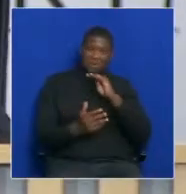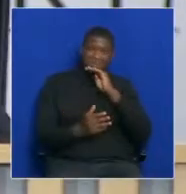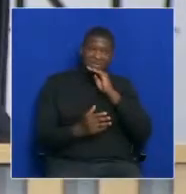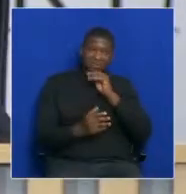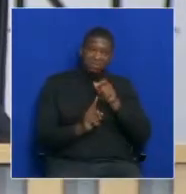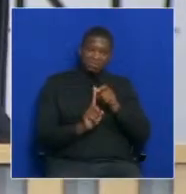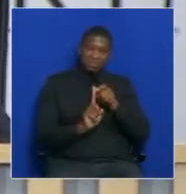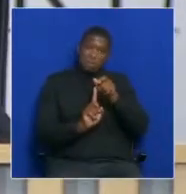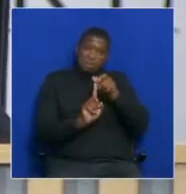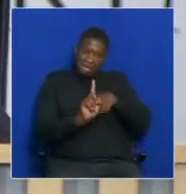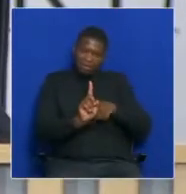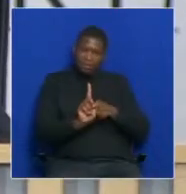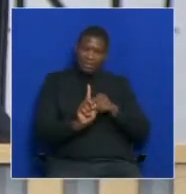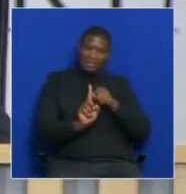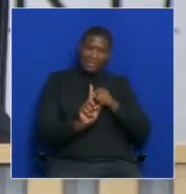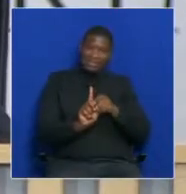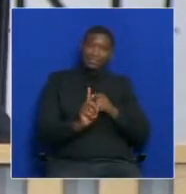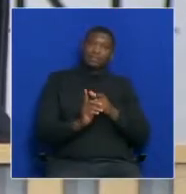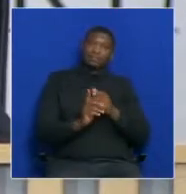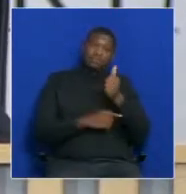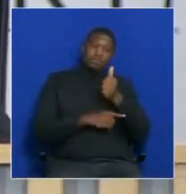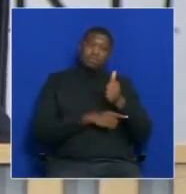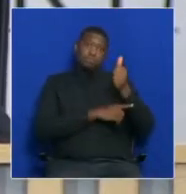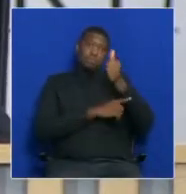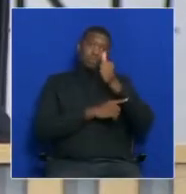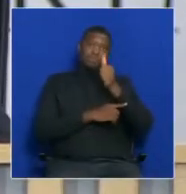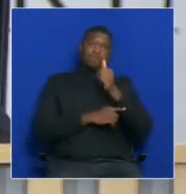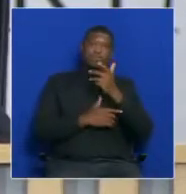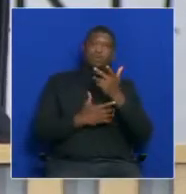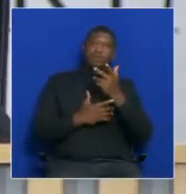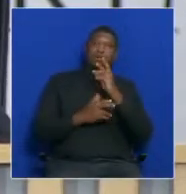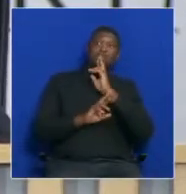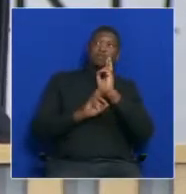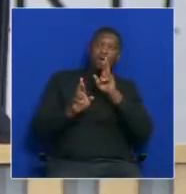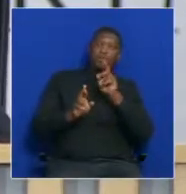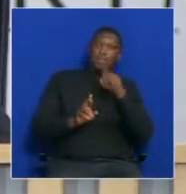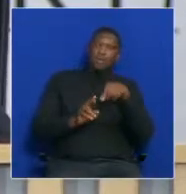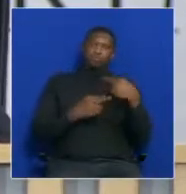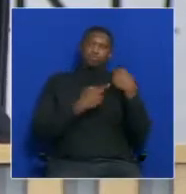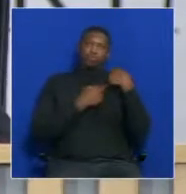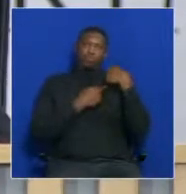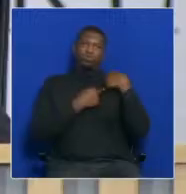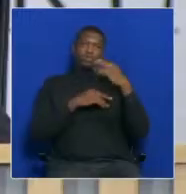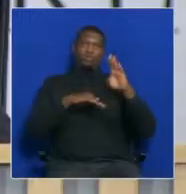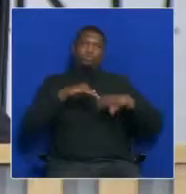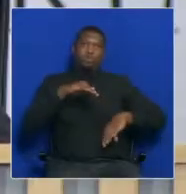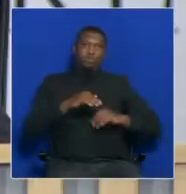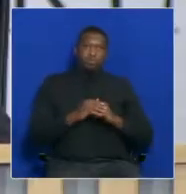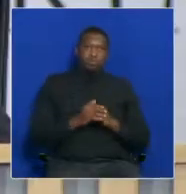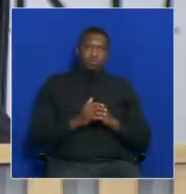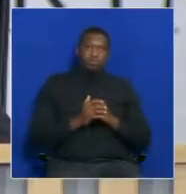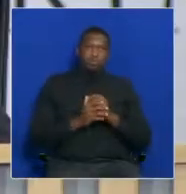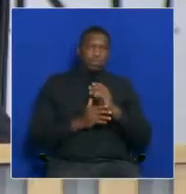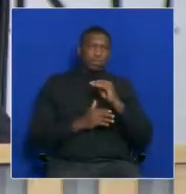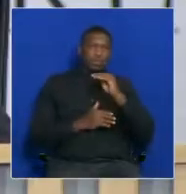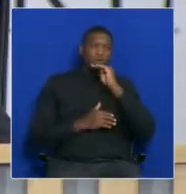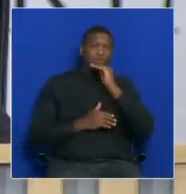she reports to would have the responsibility to take that action. So that would be the DPP. The NDPP.